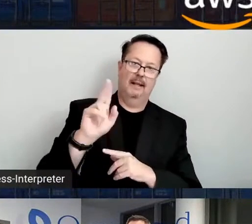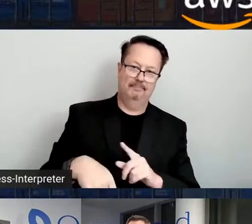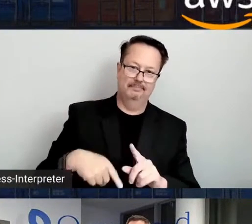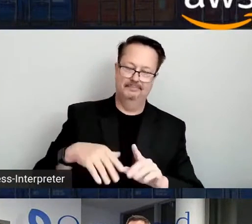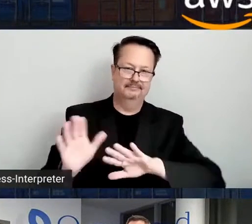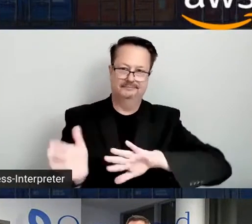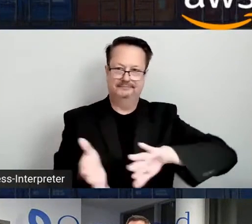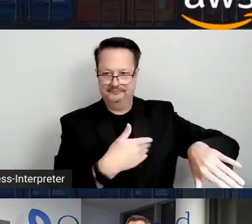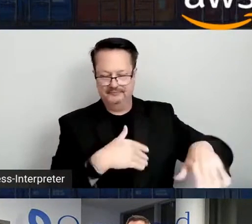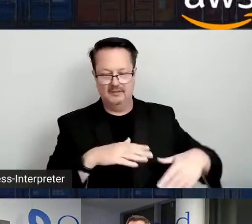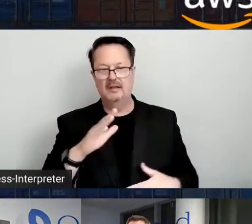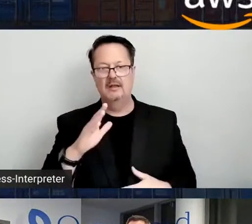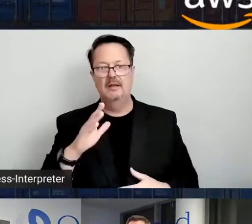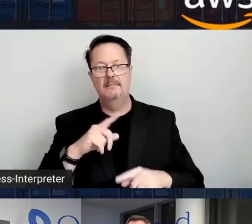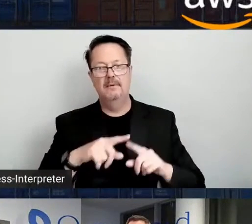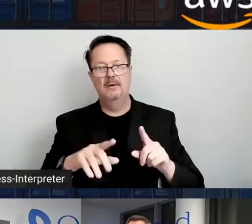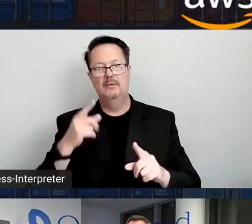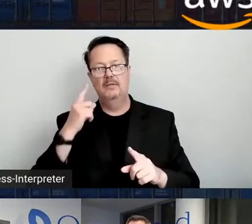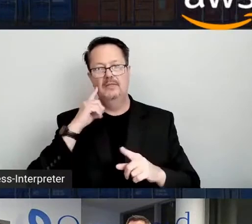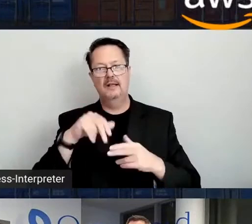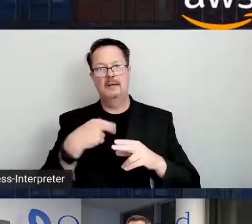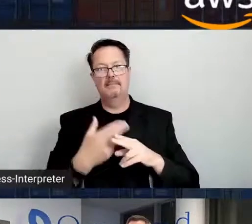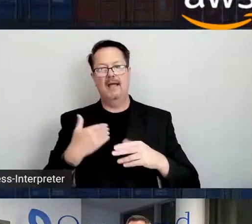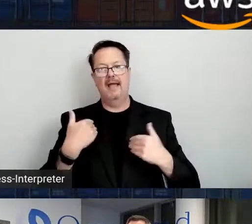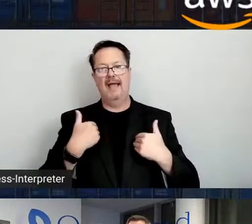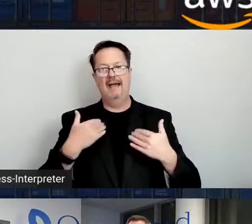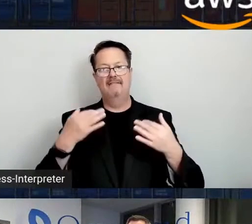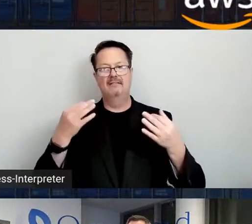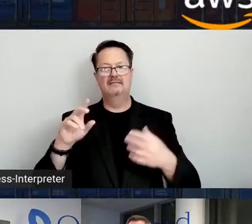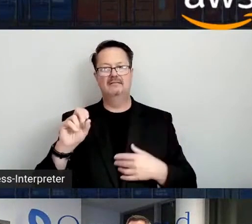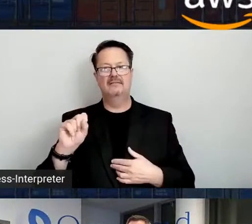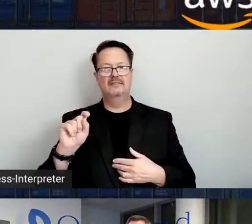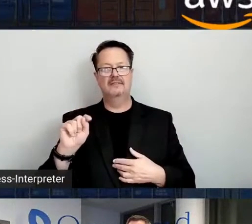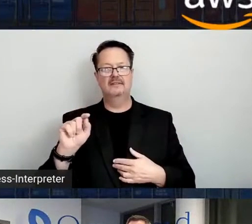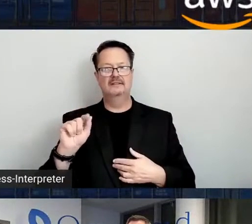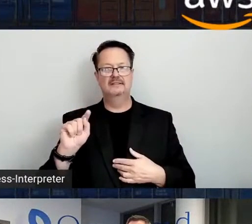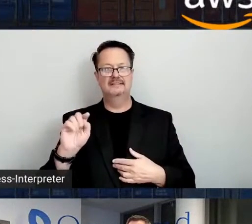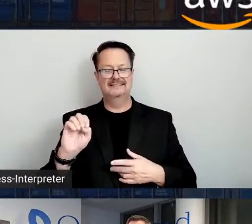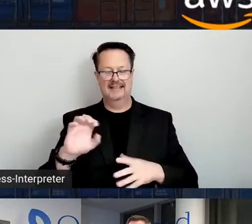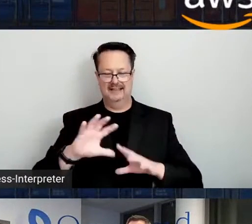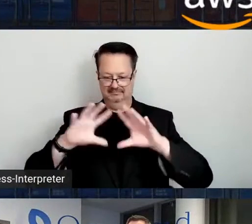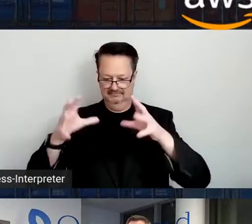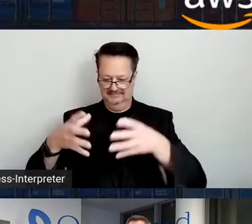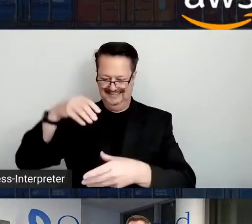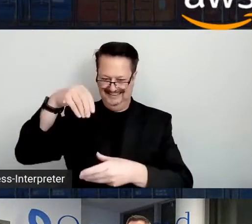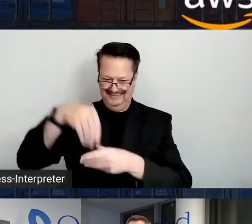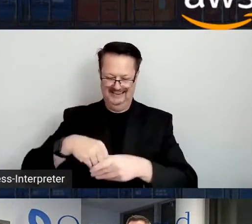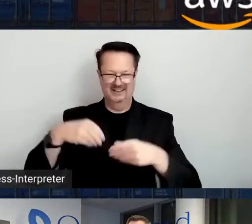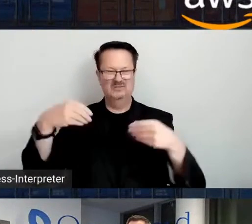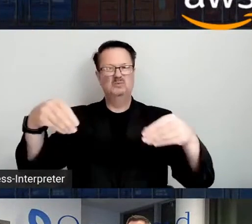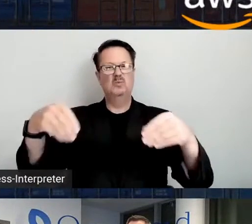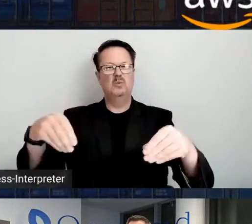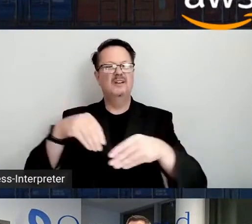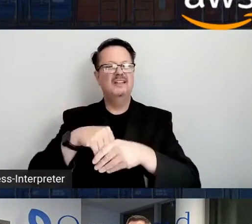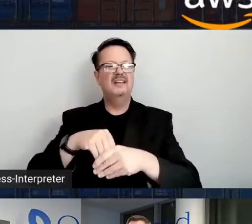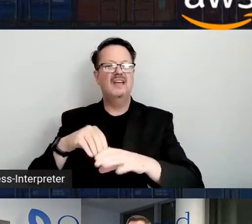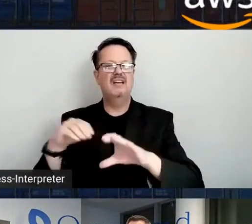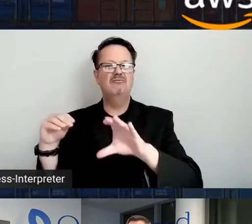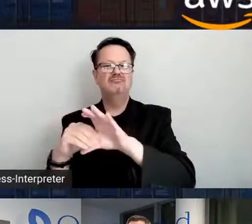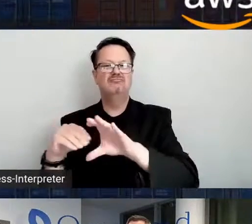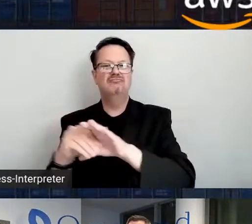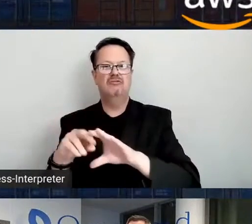the desired state in a store, in a repository that